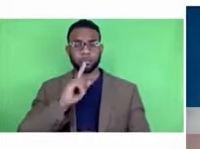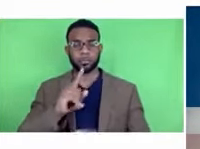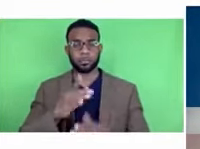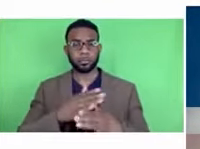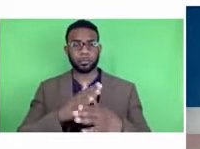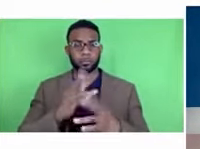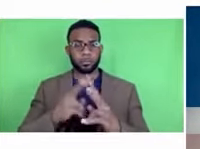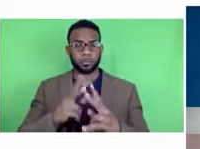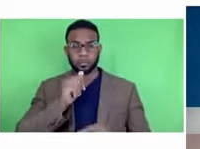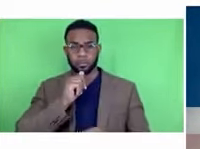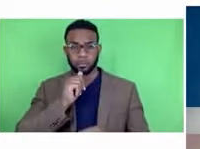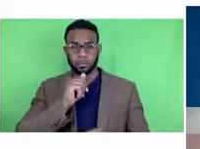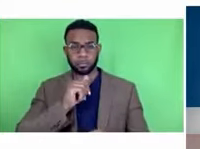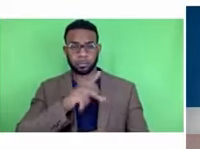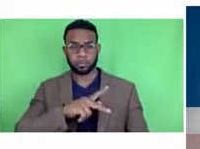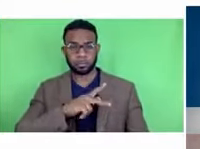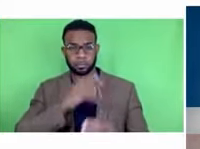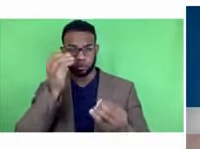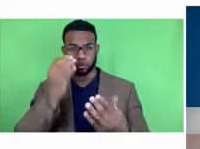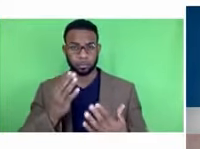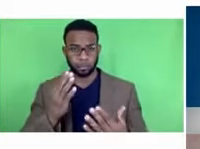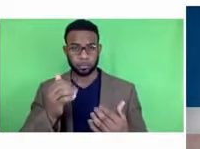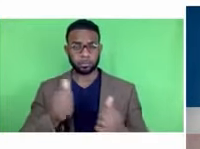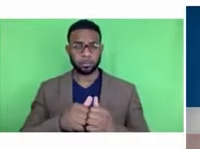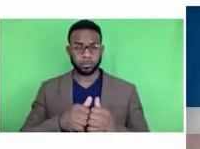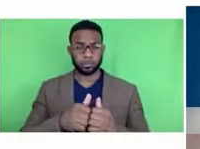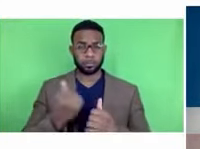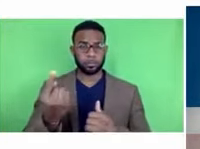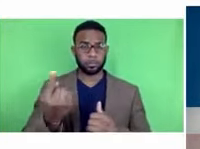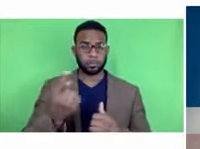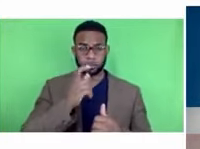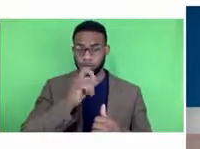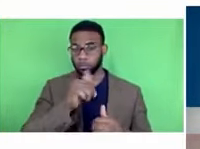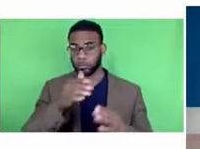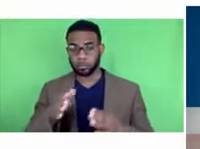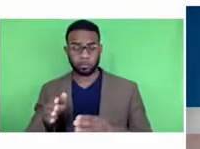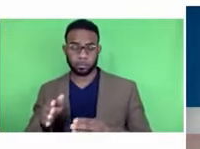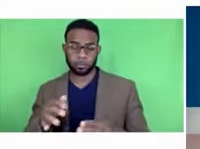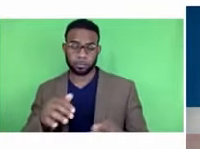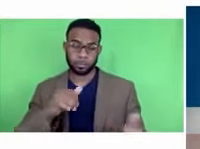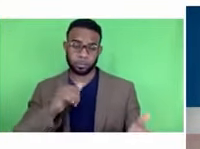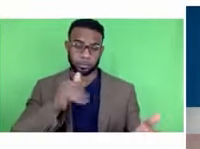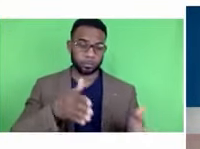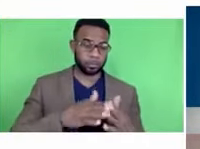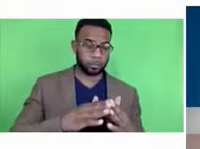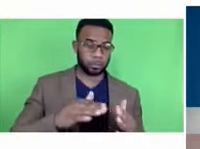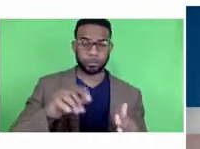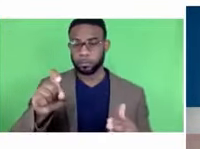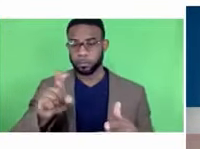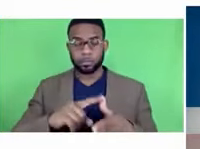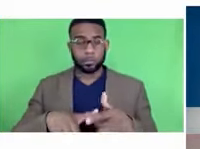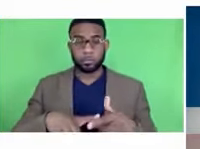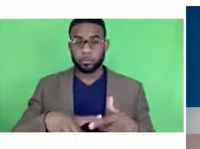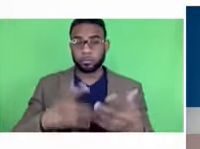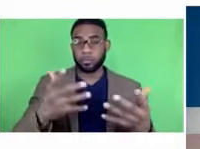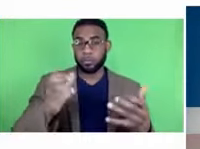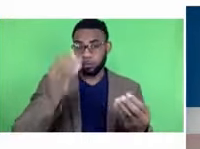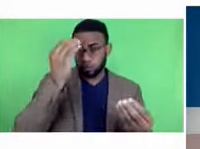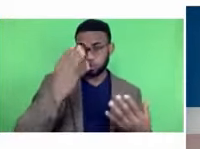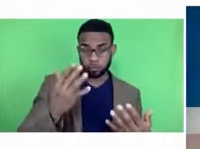very private personal information with someone who otherwise wouldn't ask, need, or want that